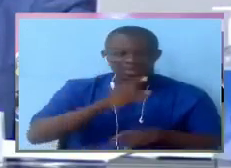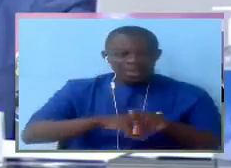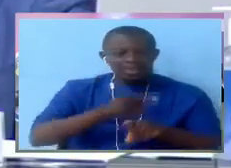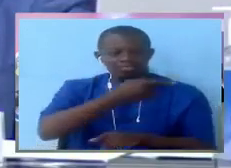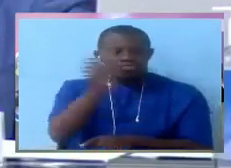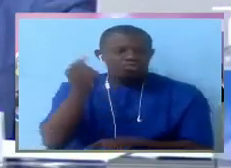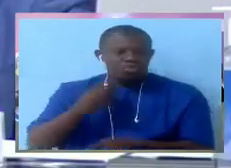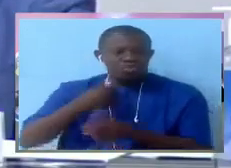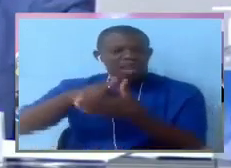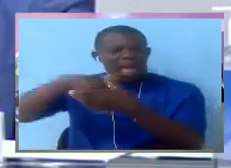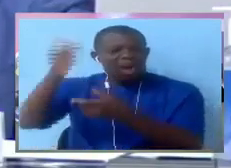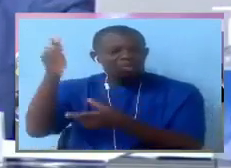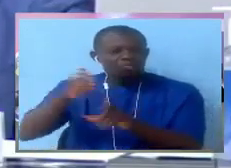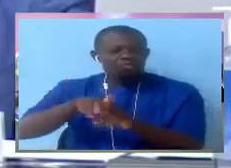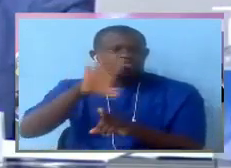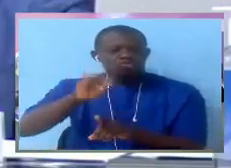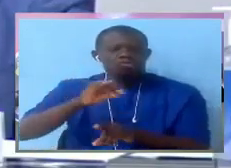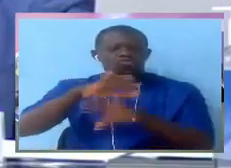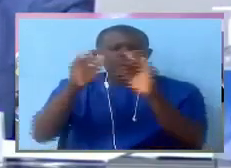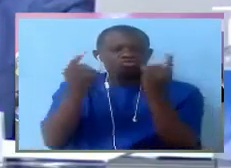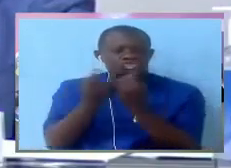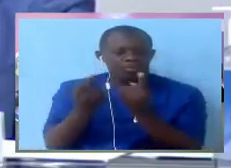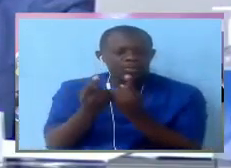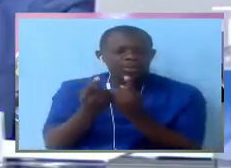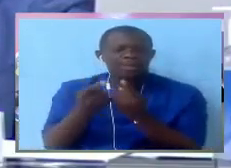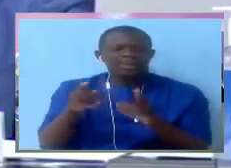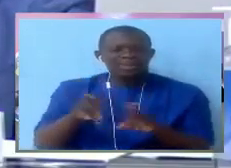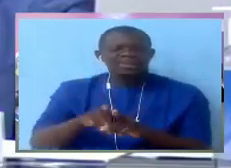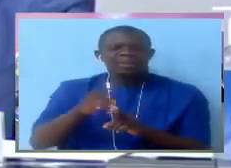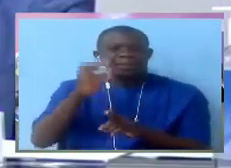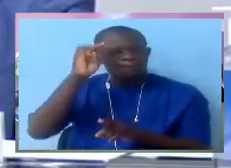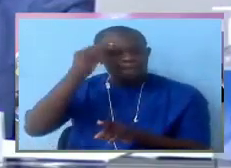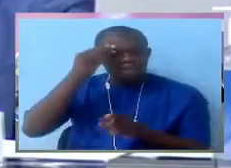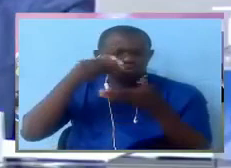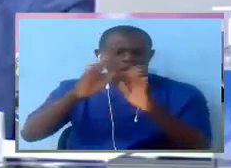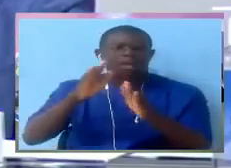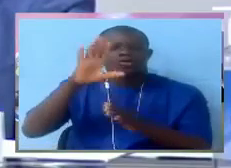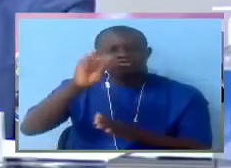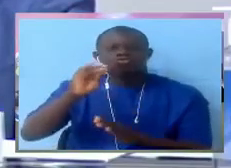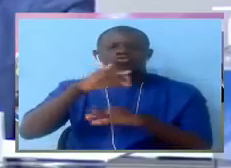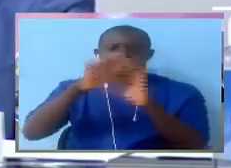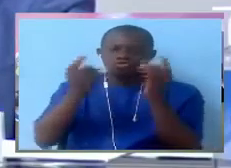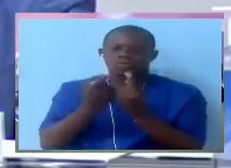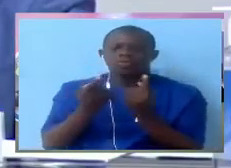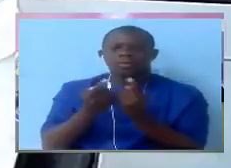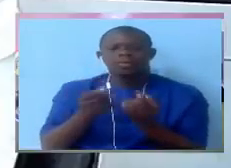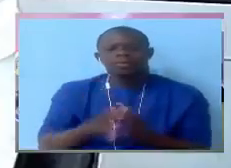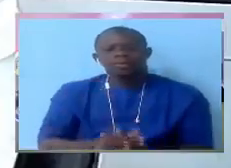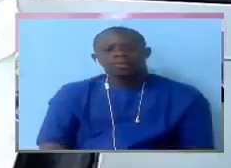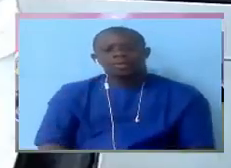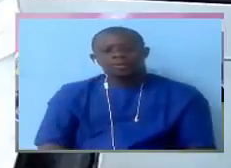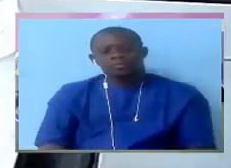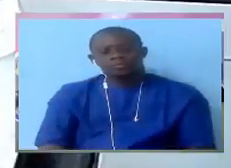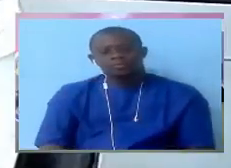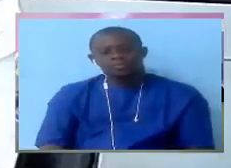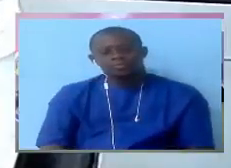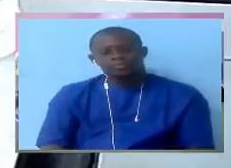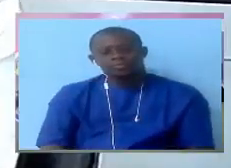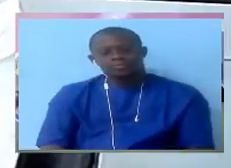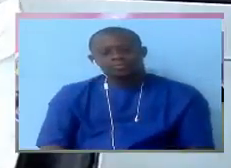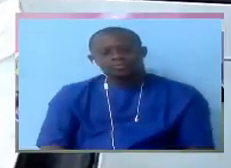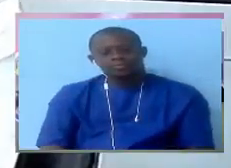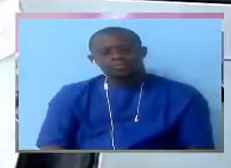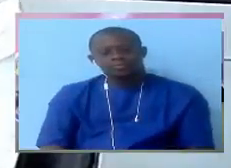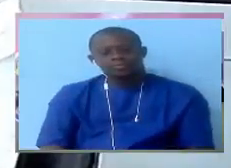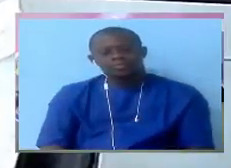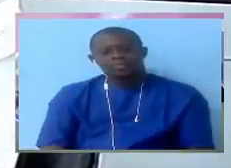doing something crazy? Ndax sa yu nekk dañ ñaan sentu ne jamana jo leen genné rek di ngeen def lo xamne daal lu doy war lay doon.